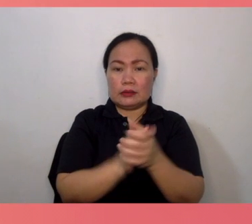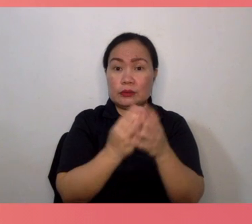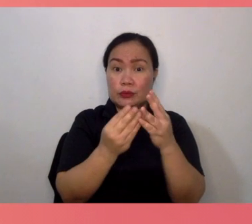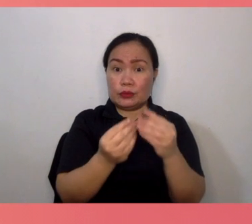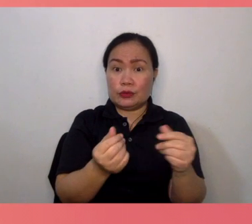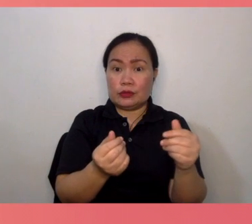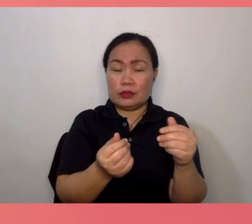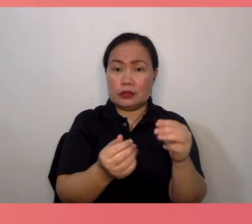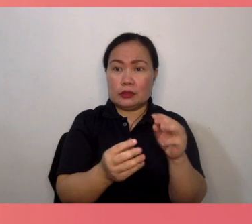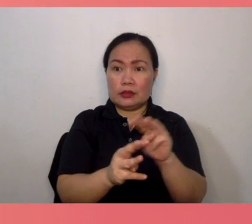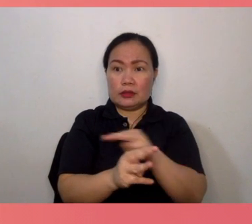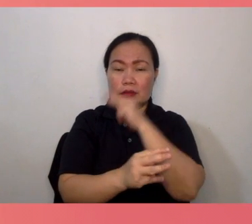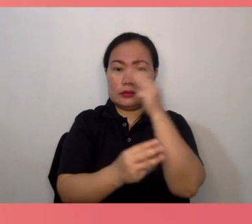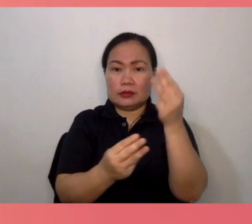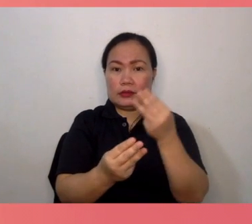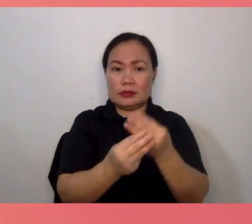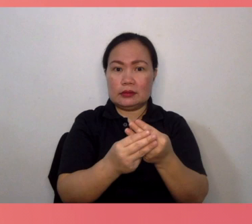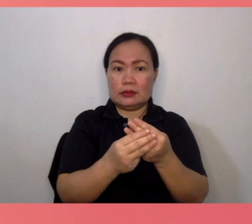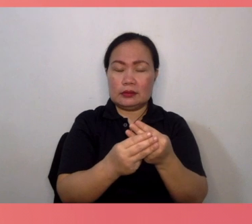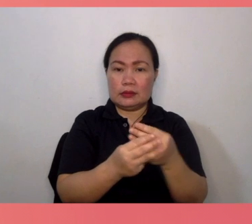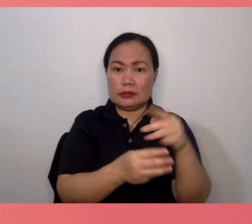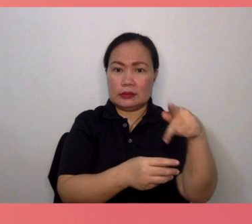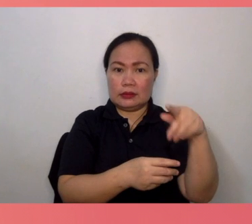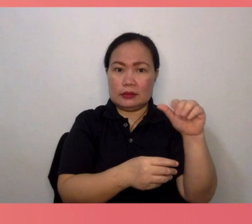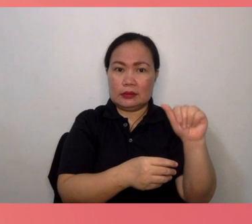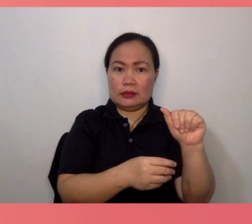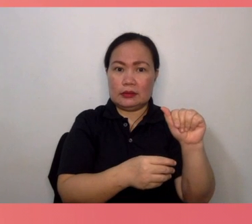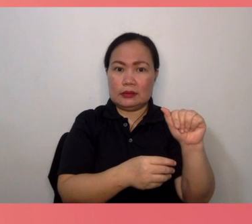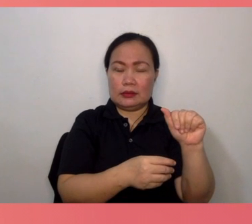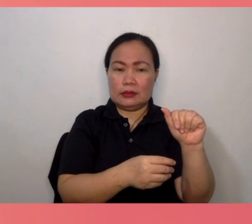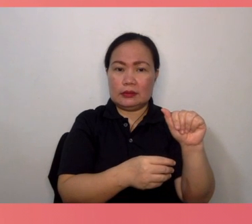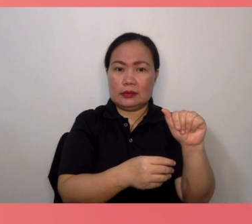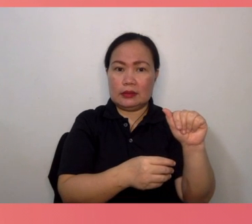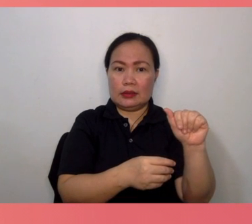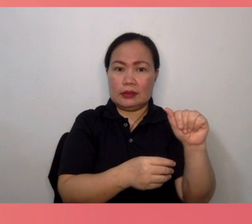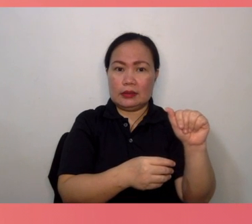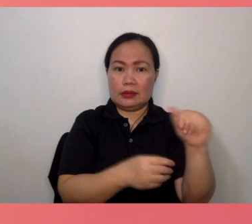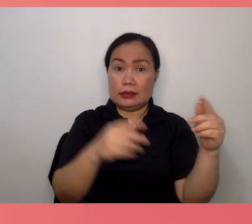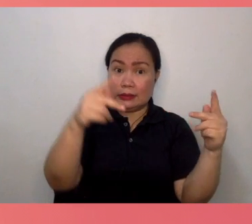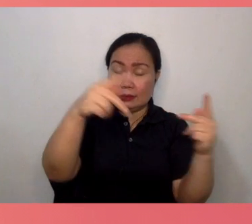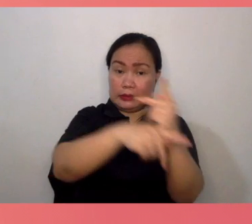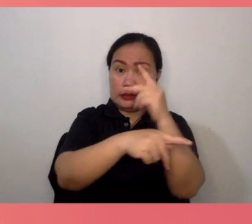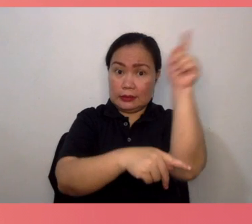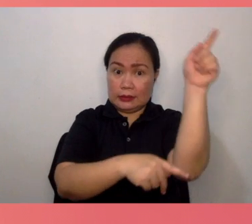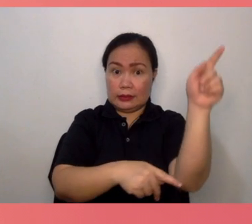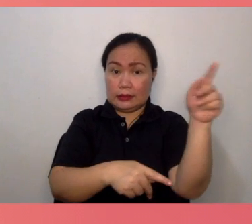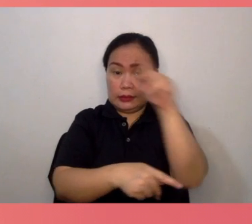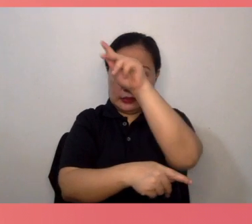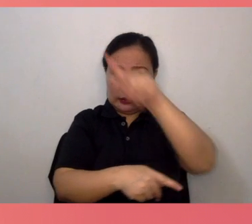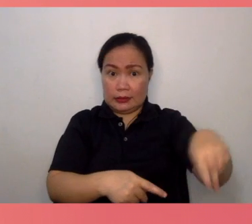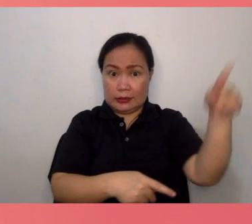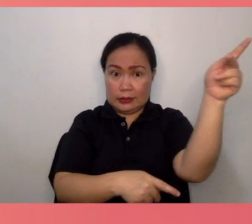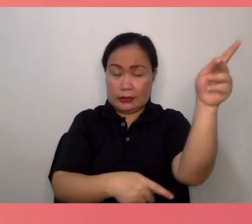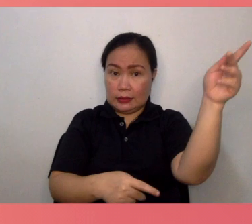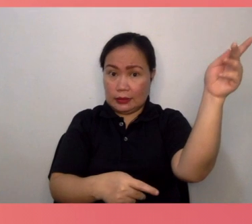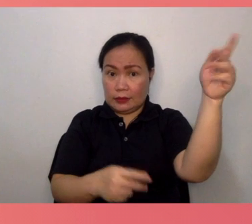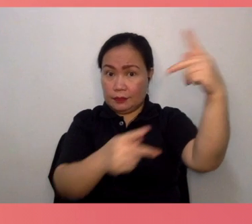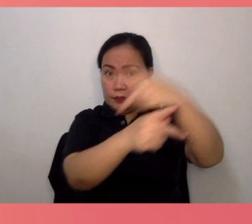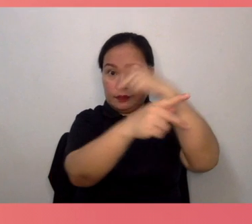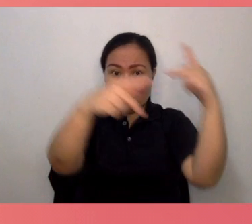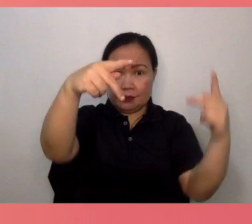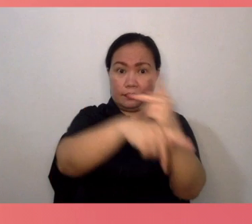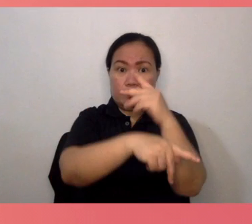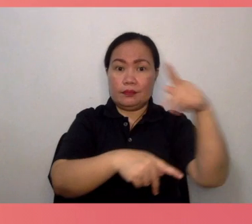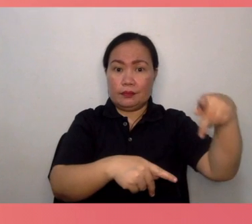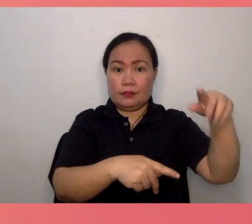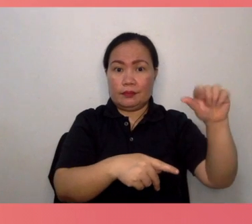buo, kailangan makuha natin yung sum nitong dalawa. So, we need to get PA. So, doing the shortcut, so we have PA and then cross multiply, we